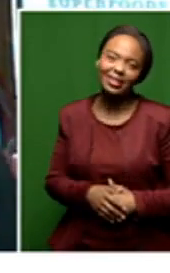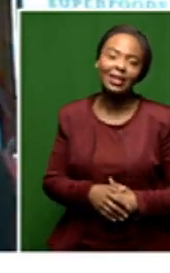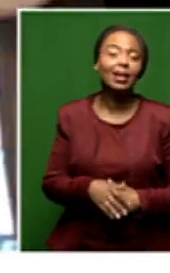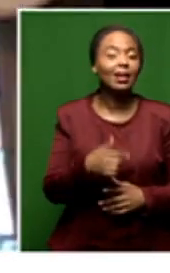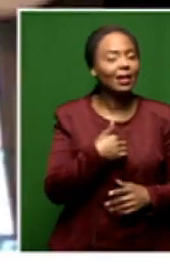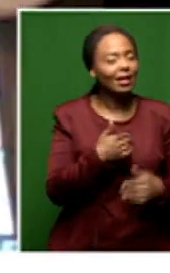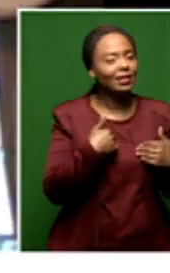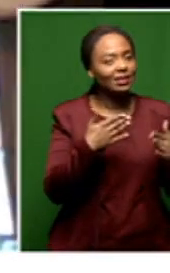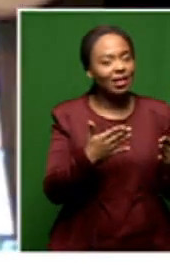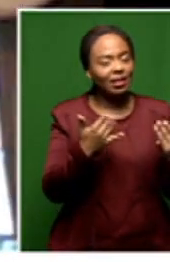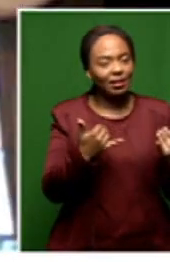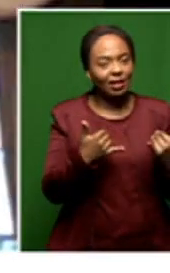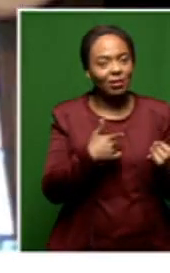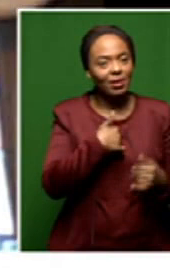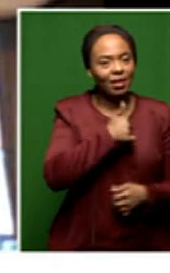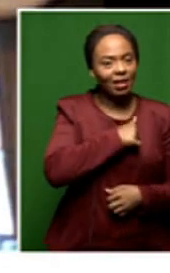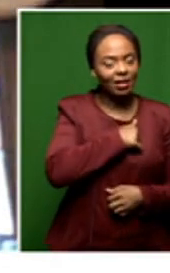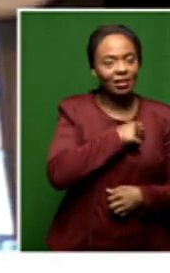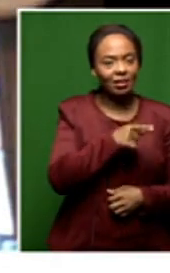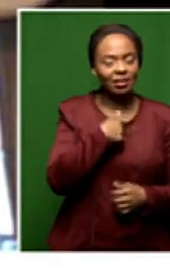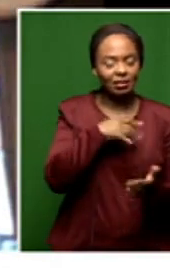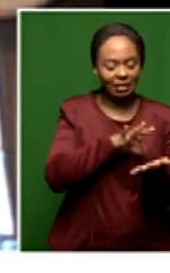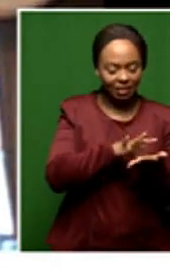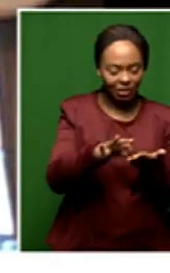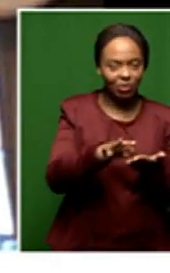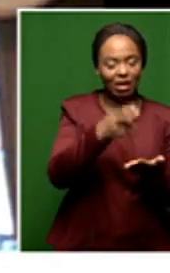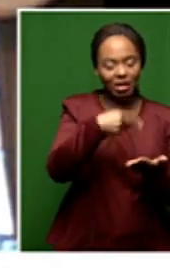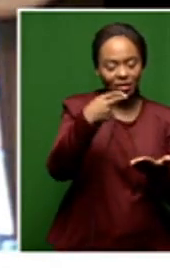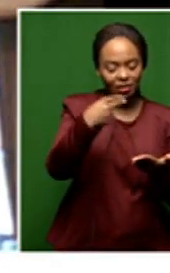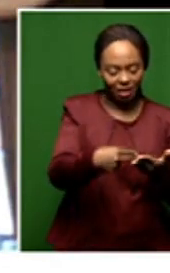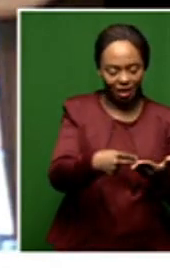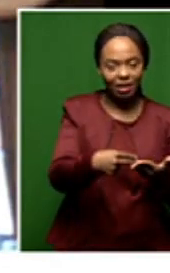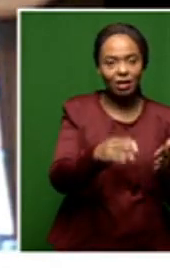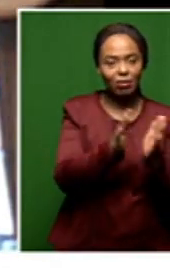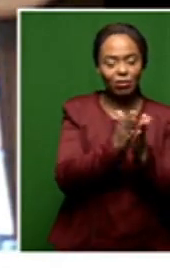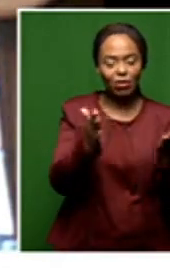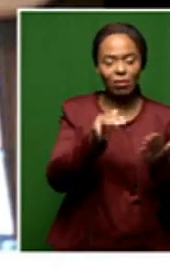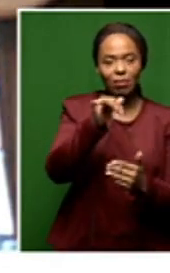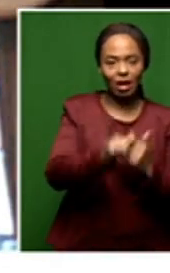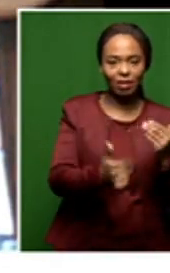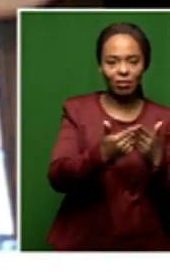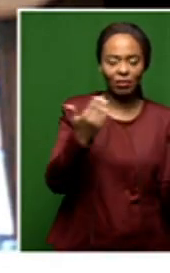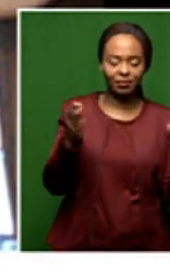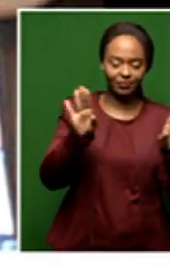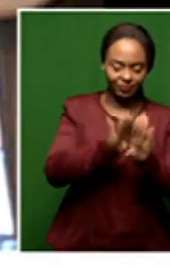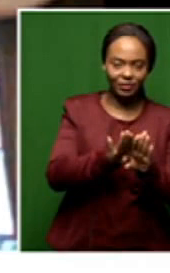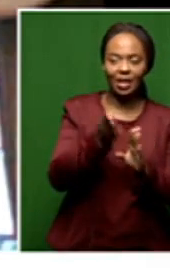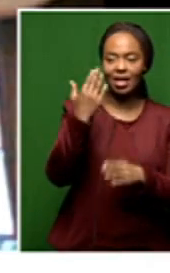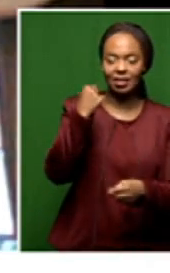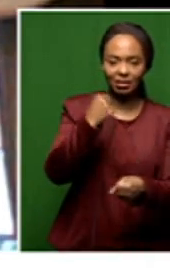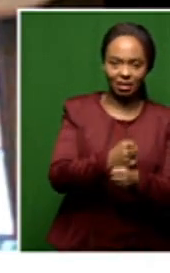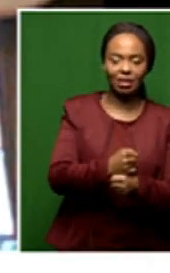I was very lucky. I signed the contract and came up with the idea for this book literally about a month before lockdown last year. So it was